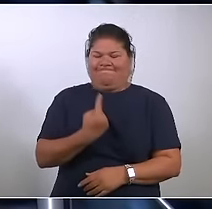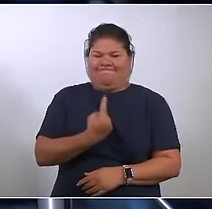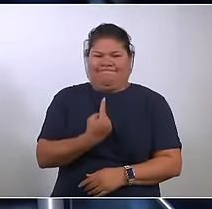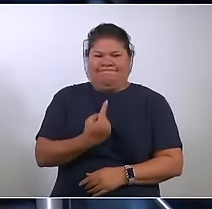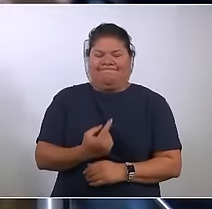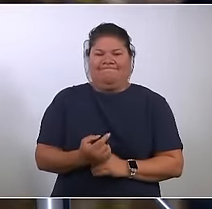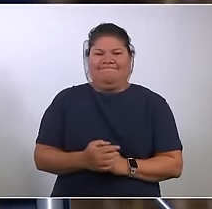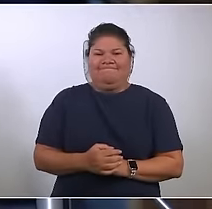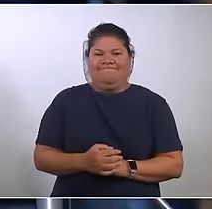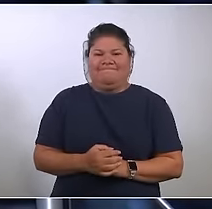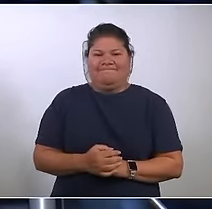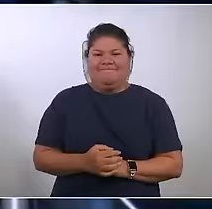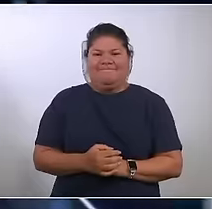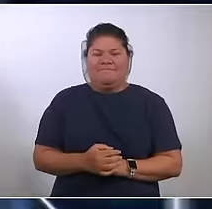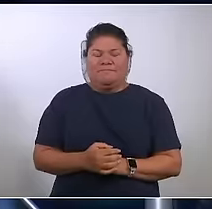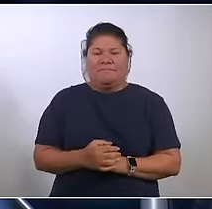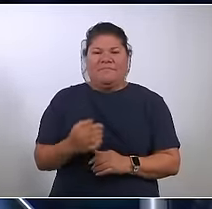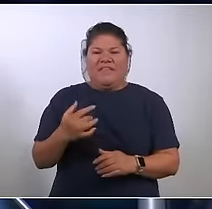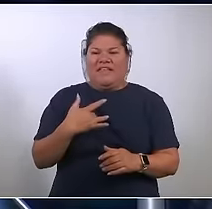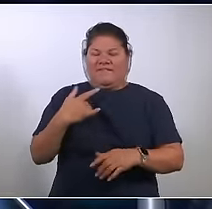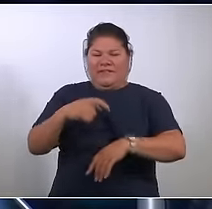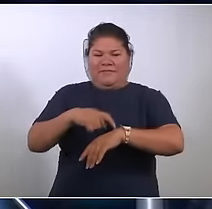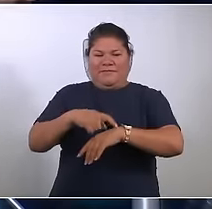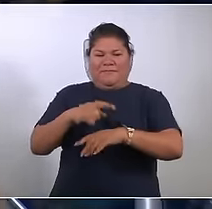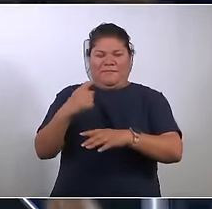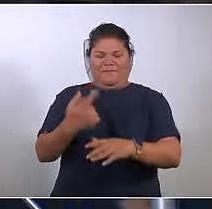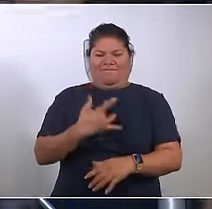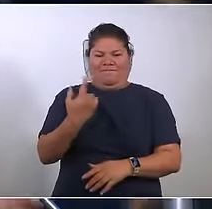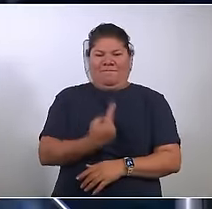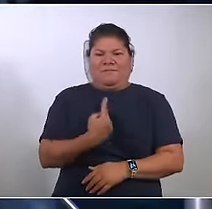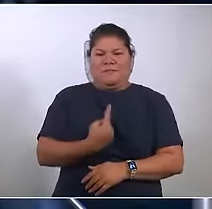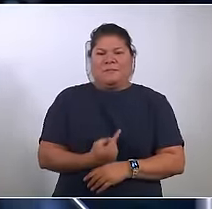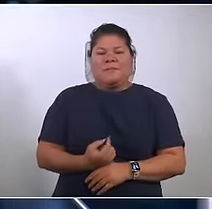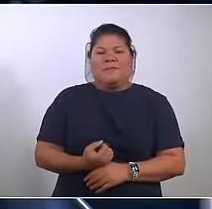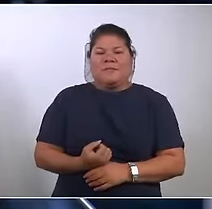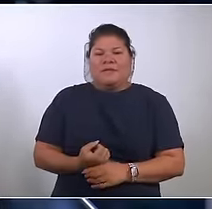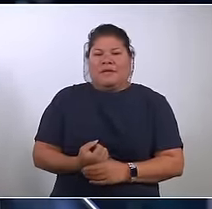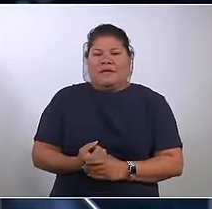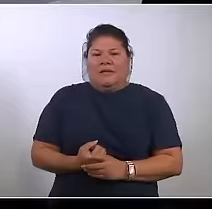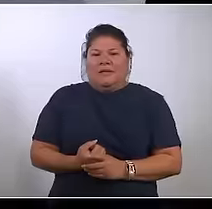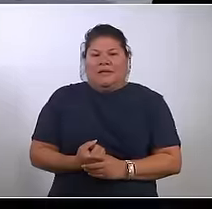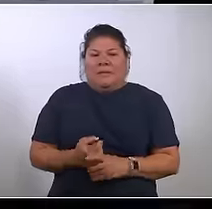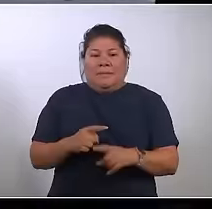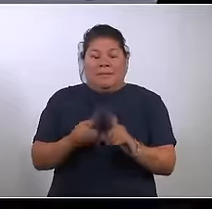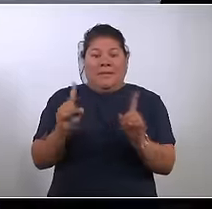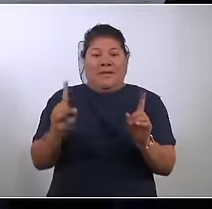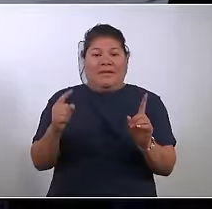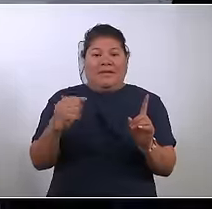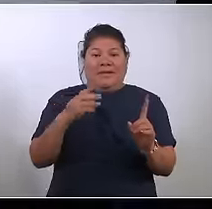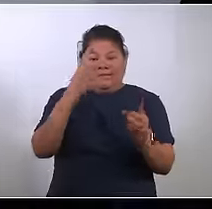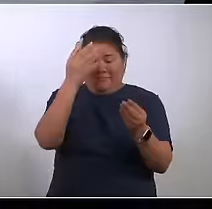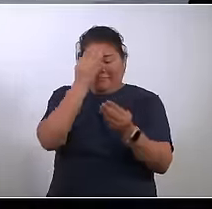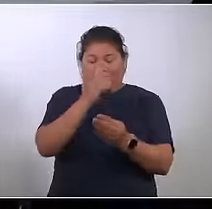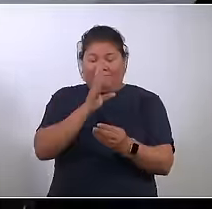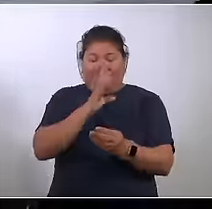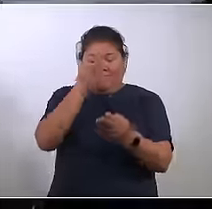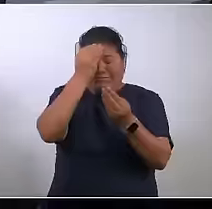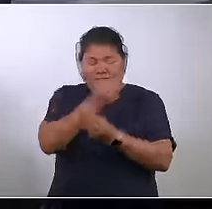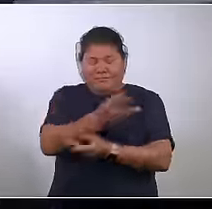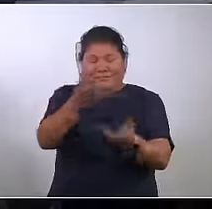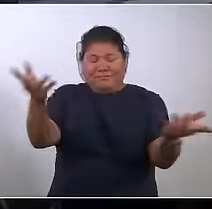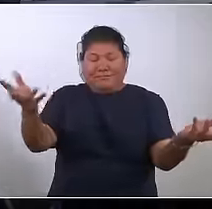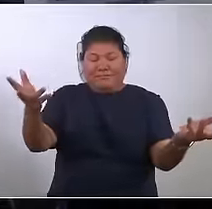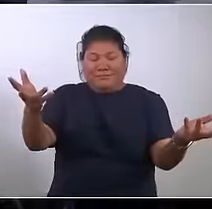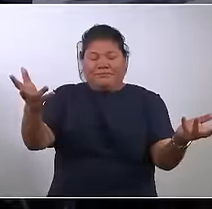una palabra y dijo, "Me sentí solo." I got to a time where I felt alone. Llegué un tiempo donde me sentía solo. But God has spoken. Pero Dios ha